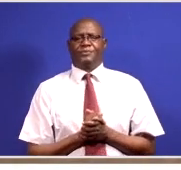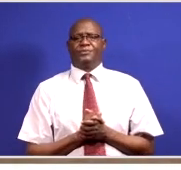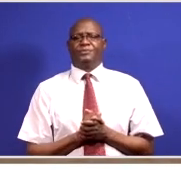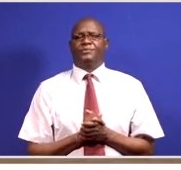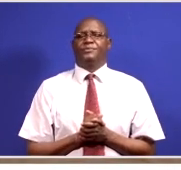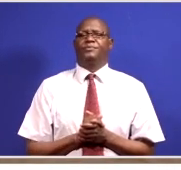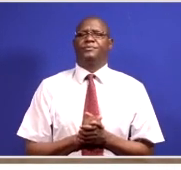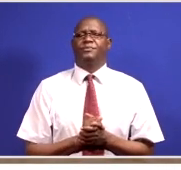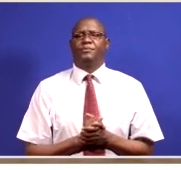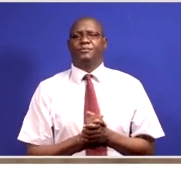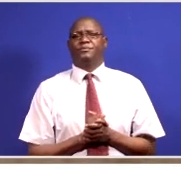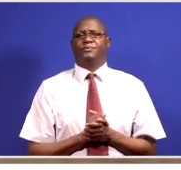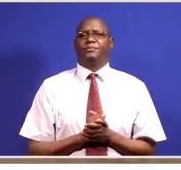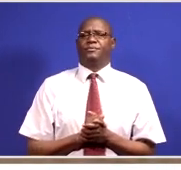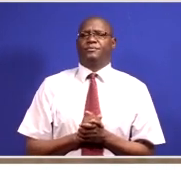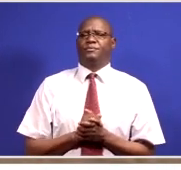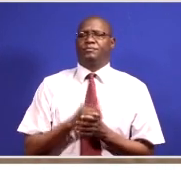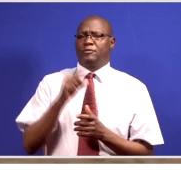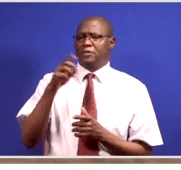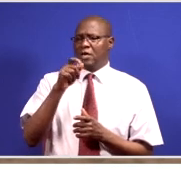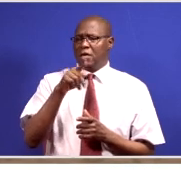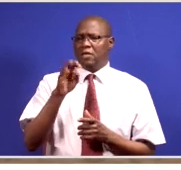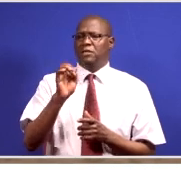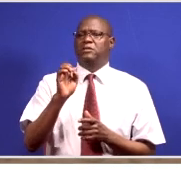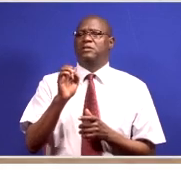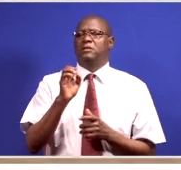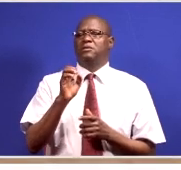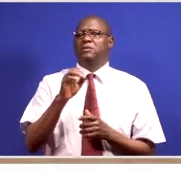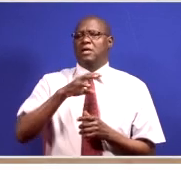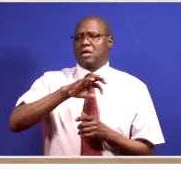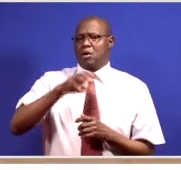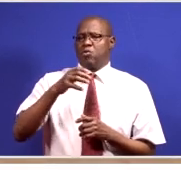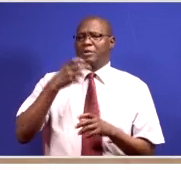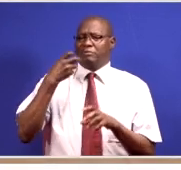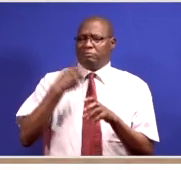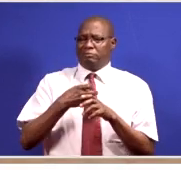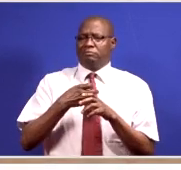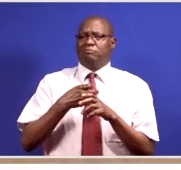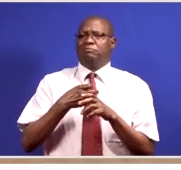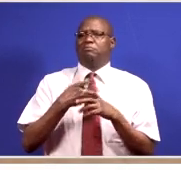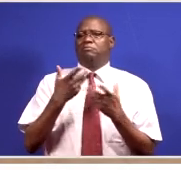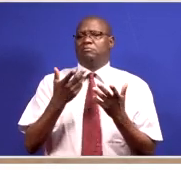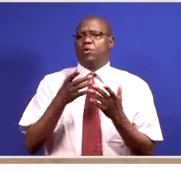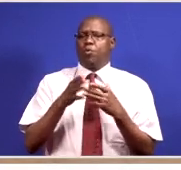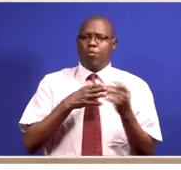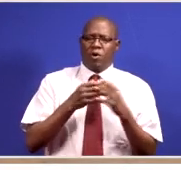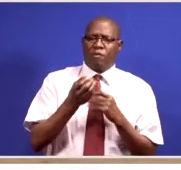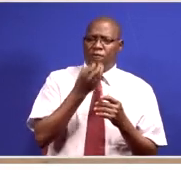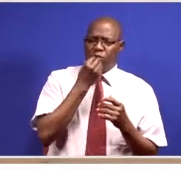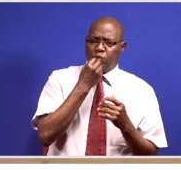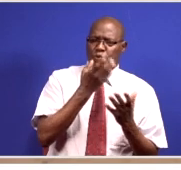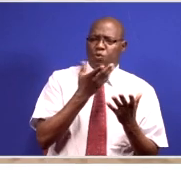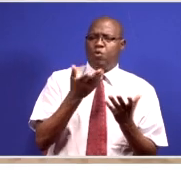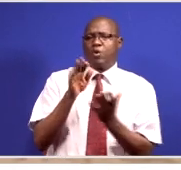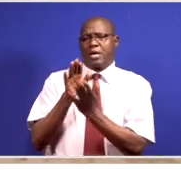Families in Ganze Ward in Ganze Sub County are faced with the difficult choice daily of whether to place food on the table or keep their children